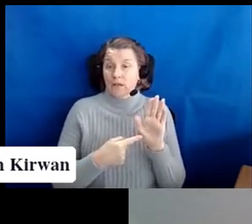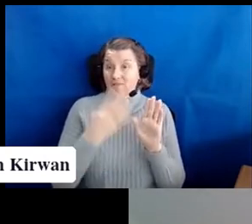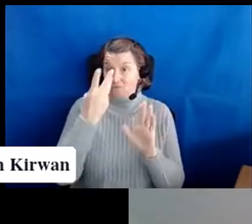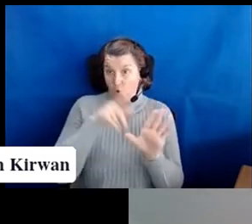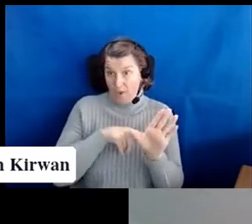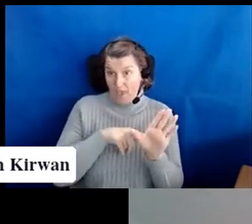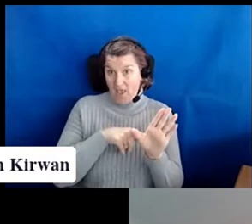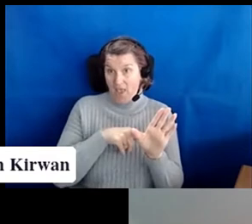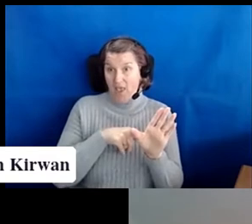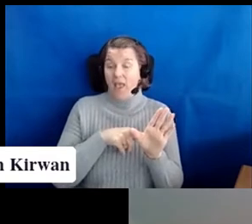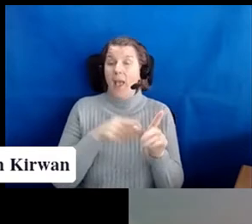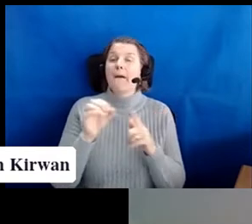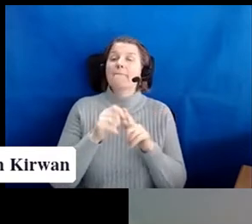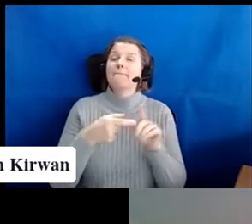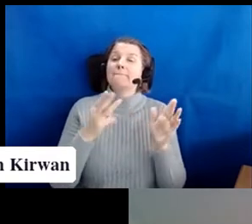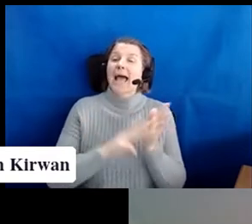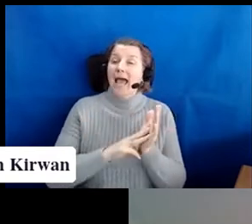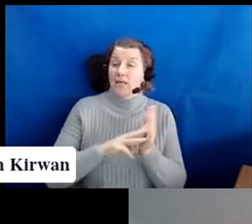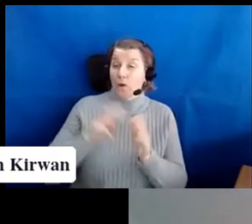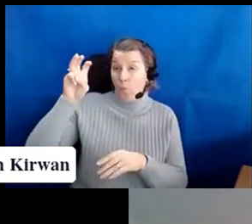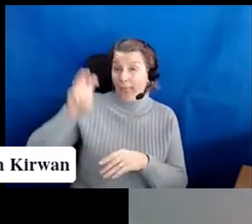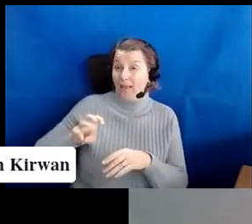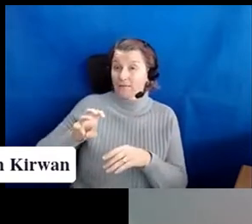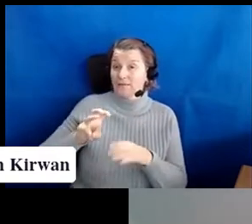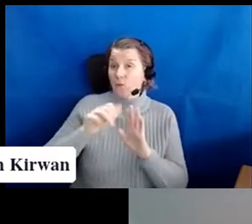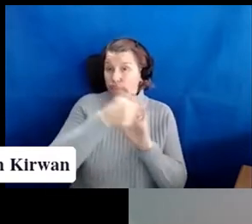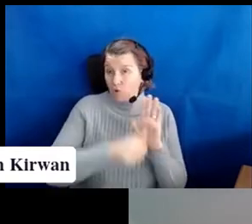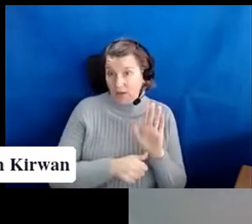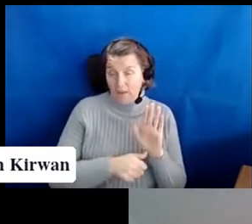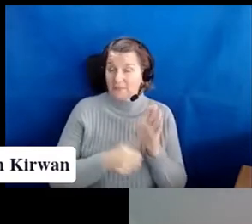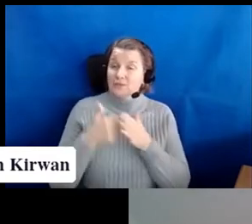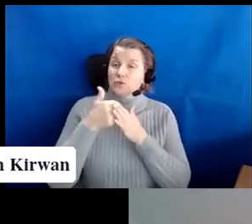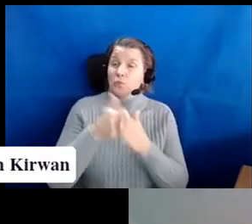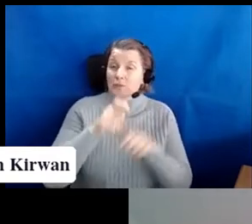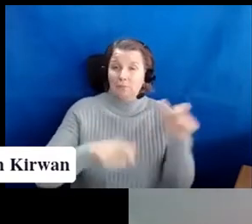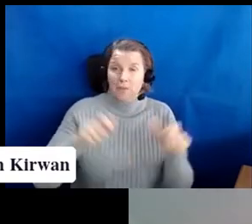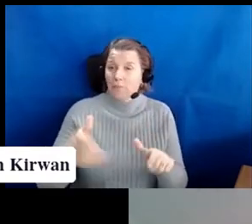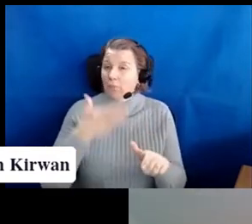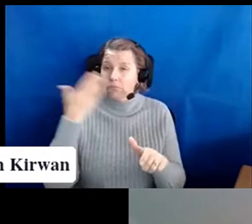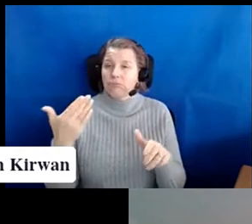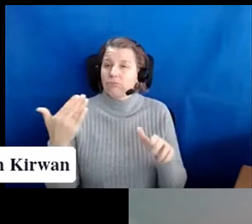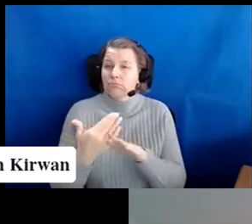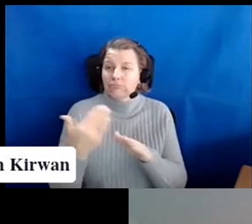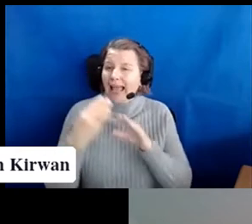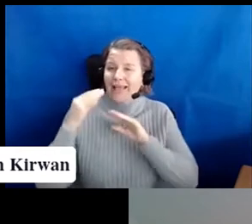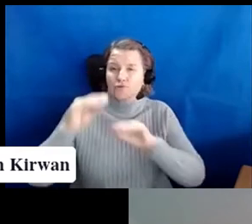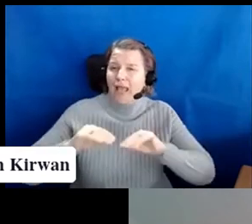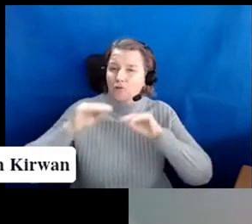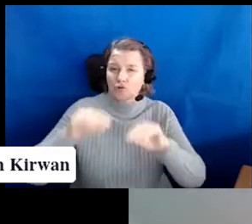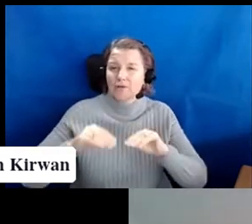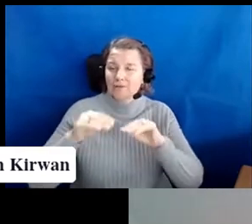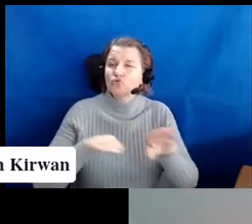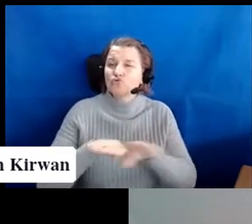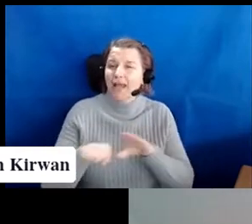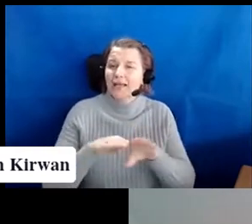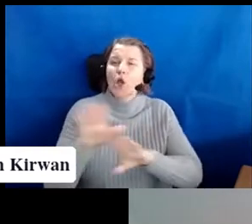a four-year Pan-Wales programme supporting young people who were not in education, employment and training and who were